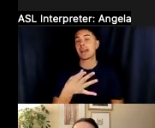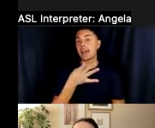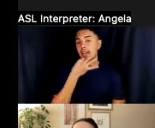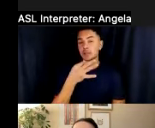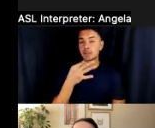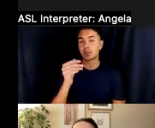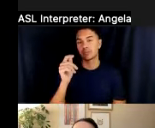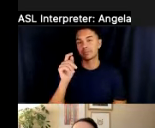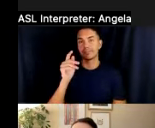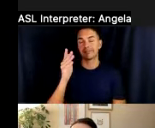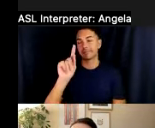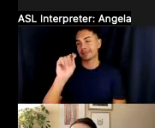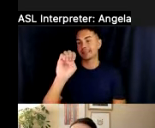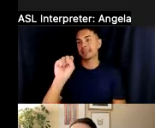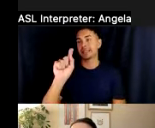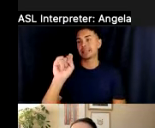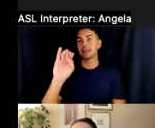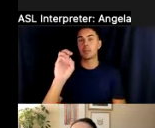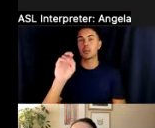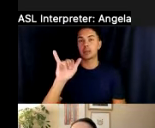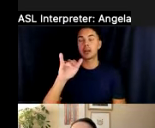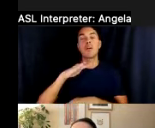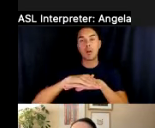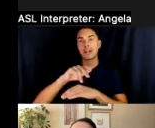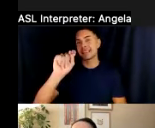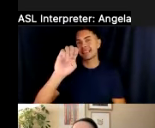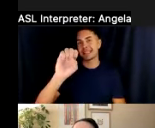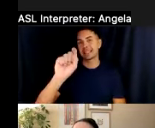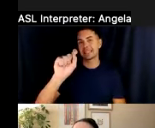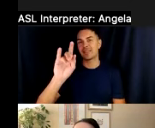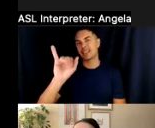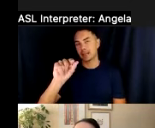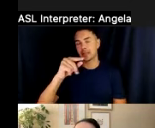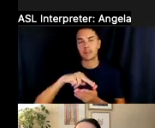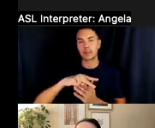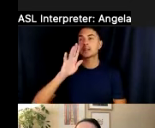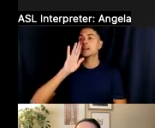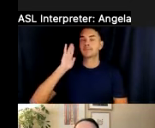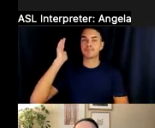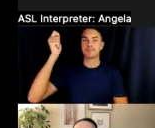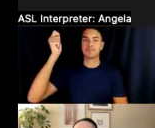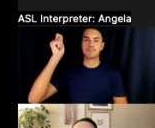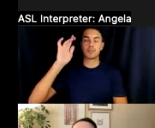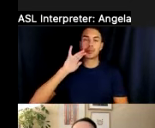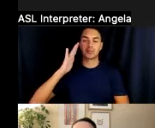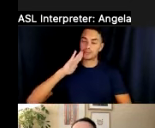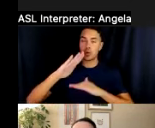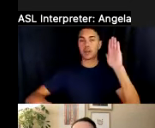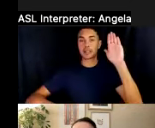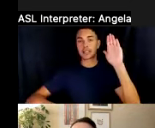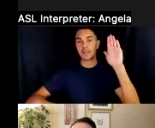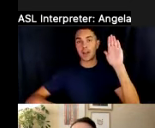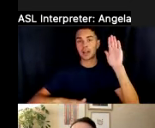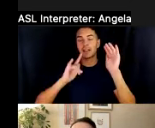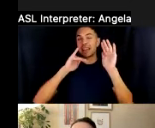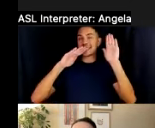training is on testifying, being able to do the medical exam and being able to